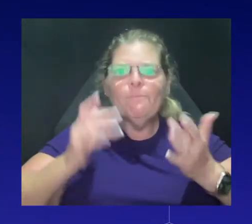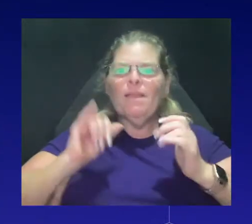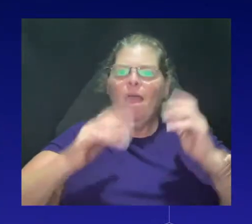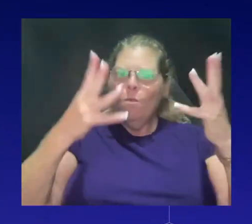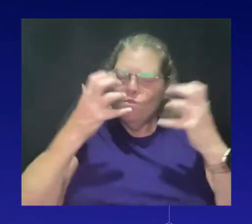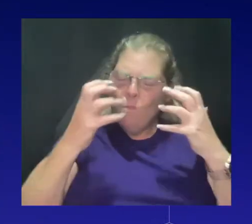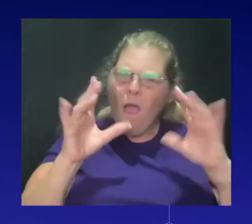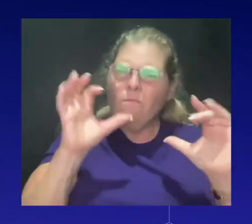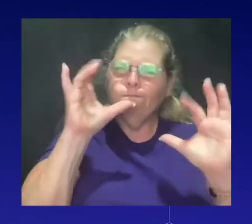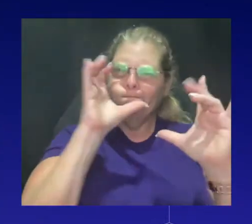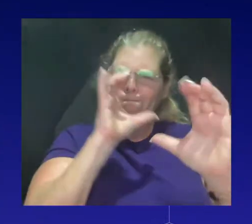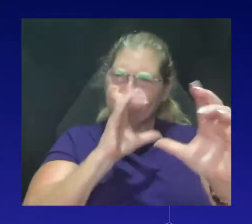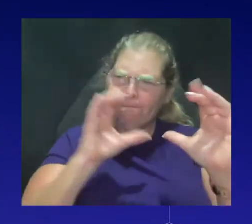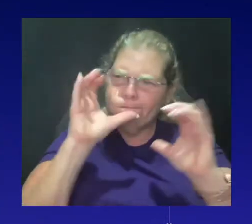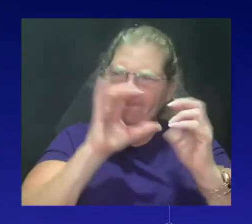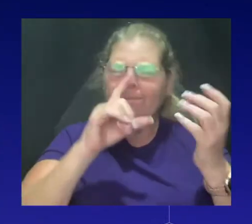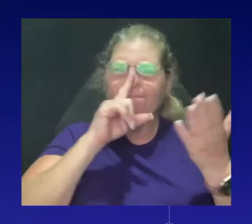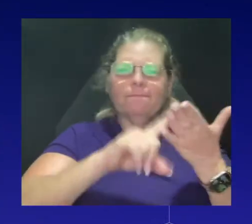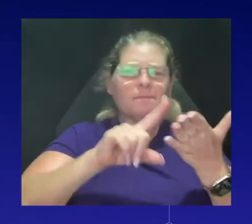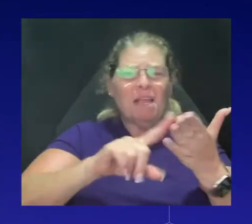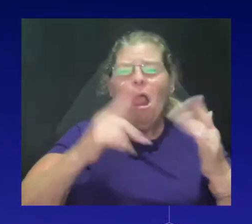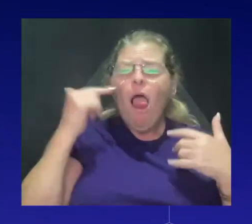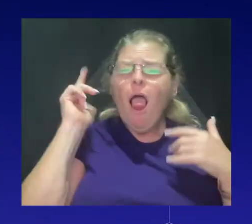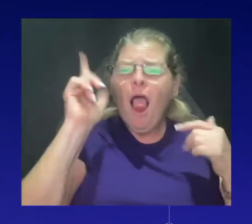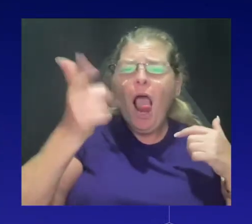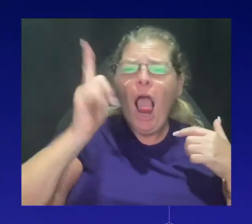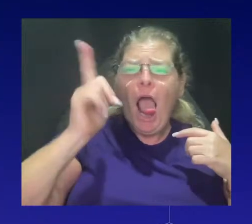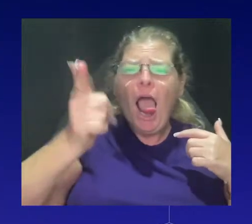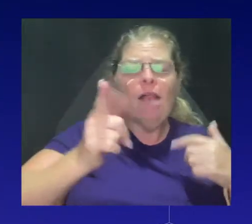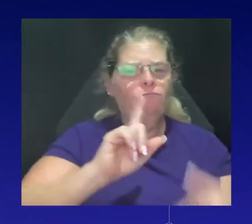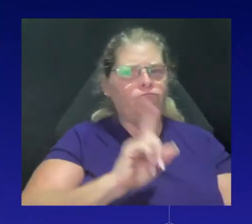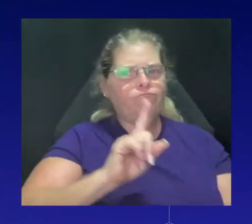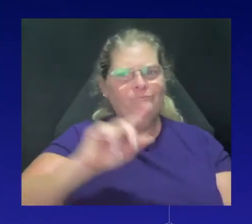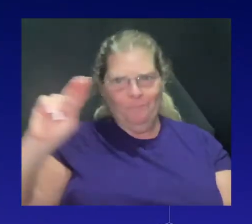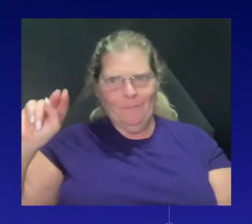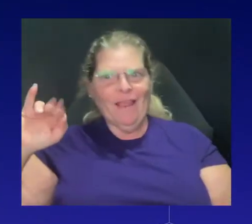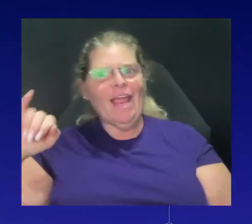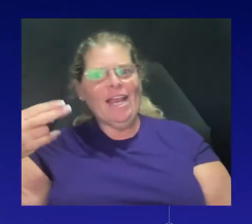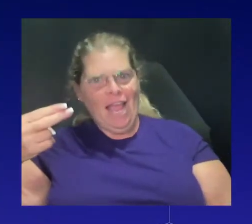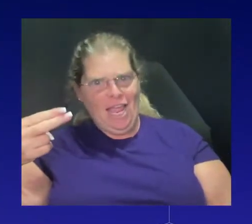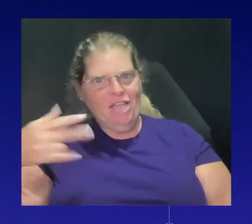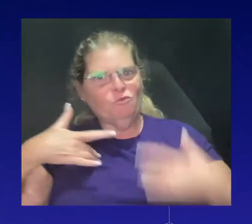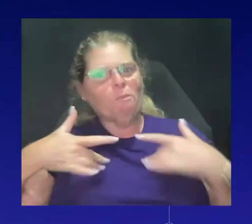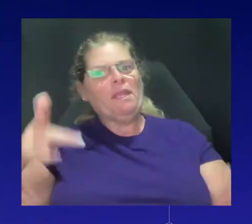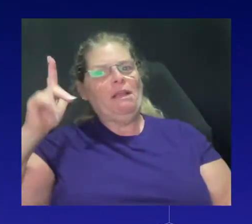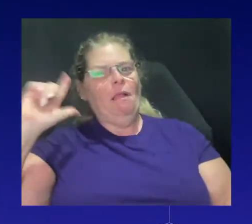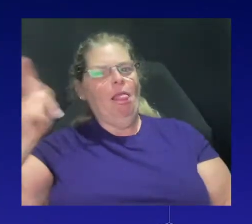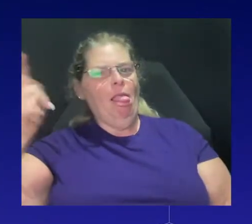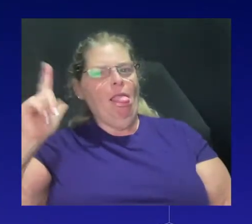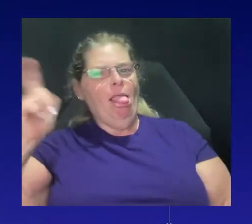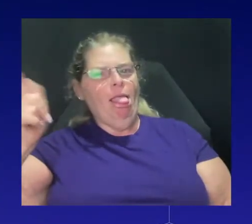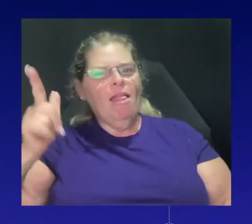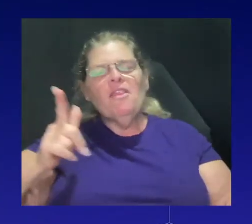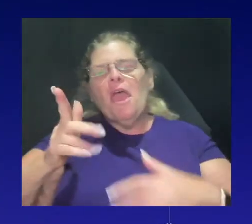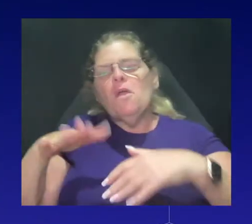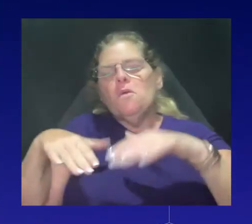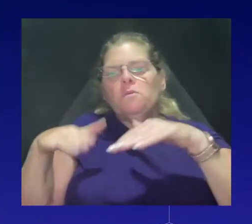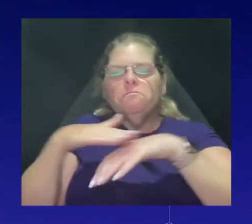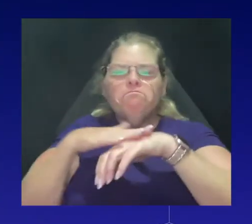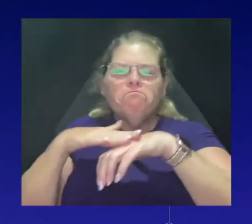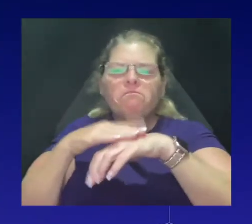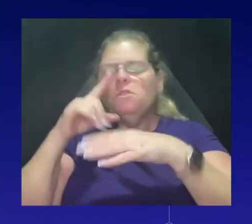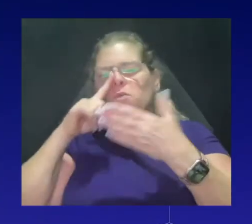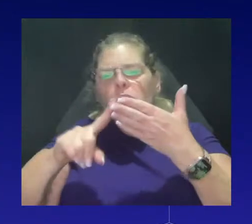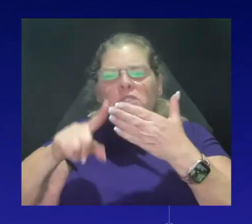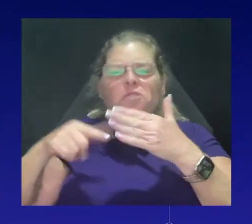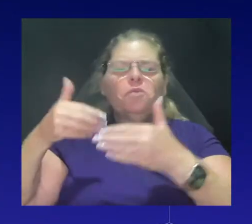working, not in 10, 12 years the way NIH usually does it, right? They do the basic research and it takes a while.